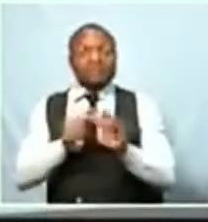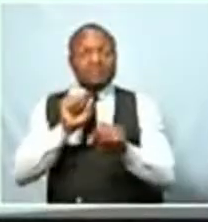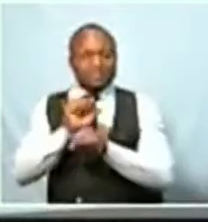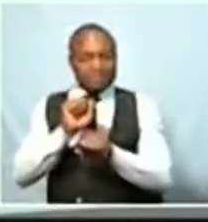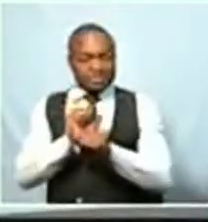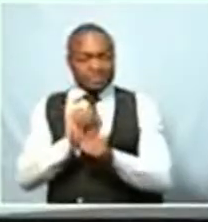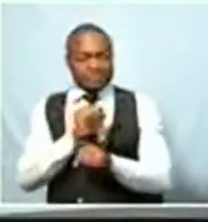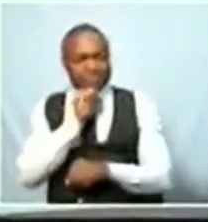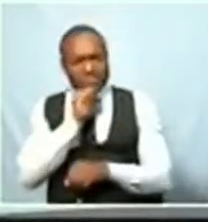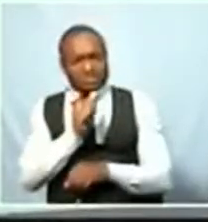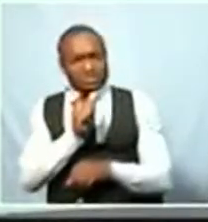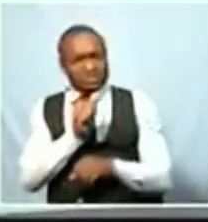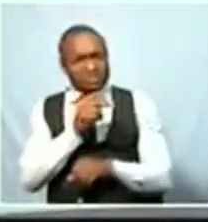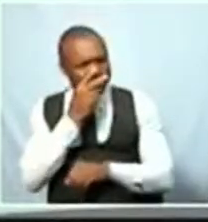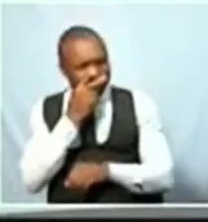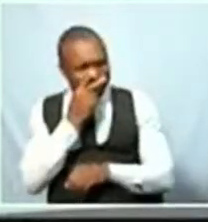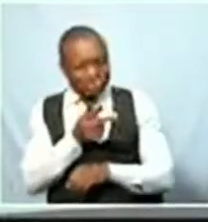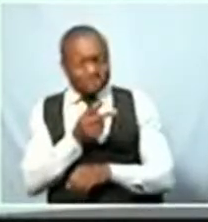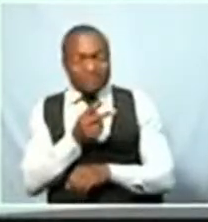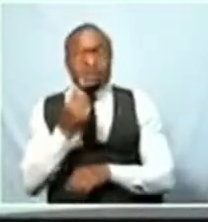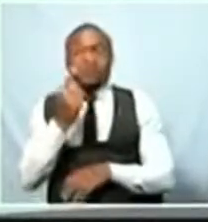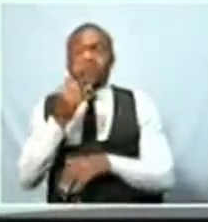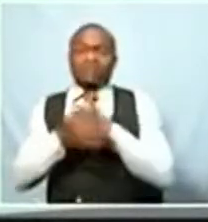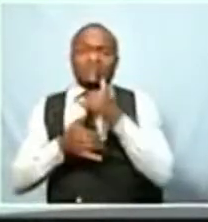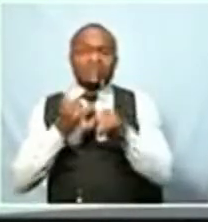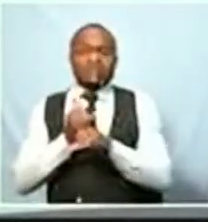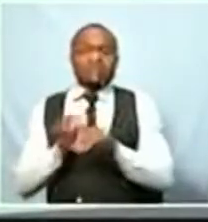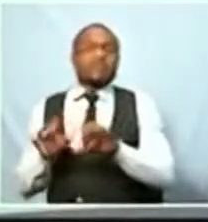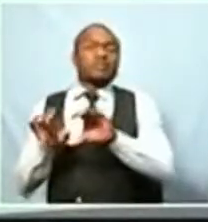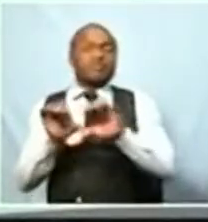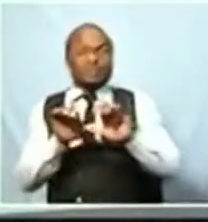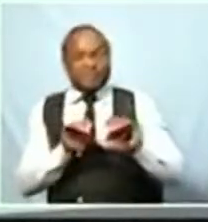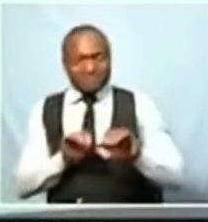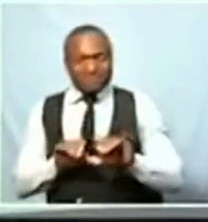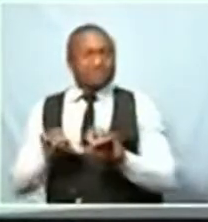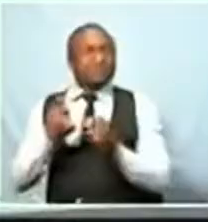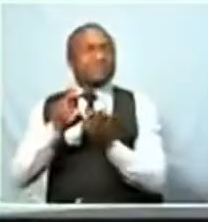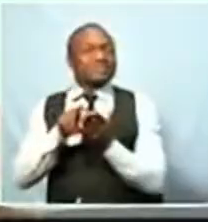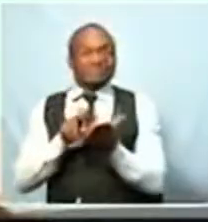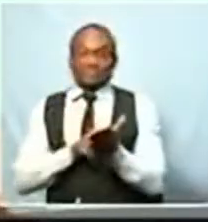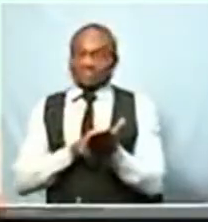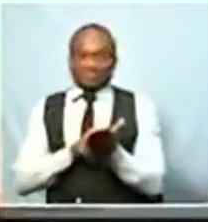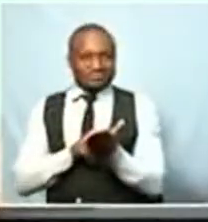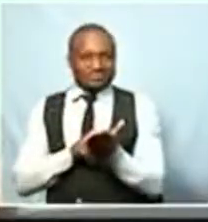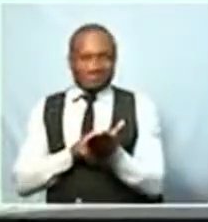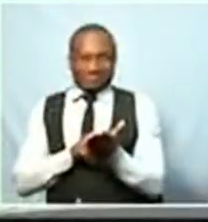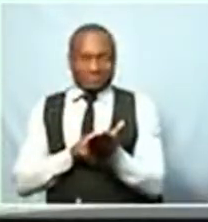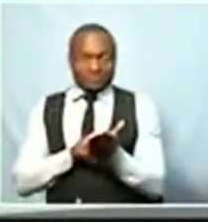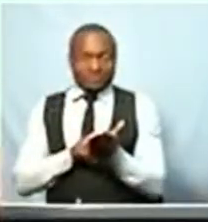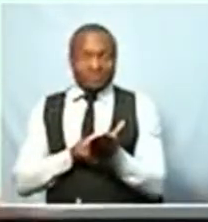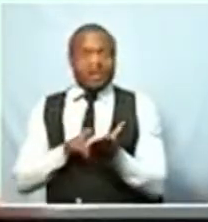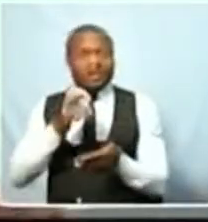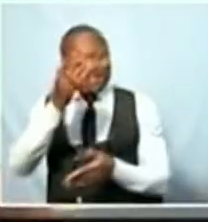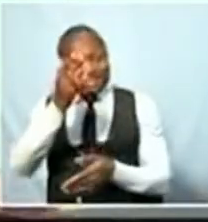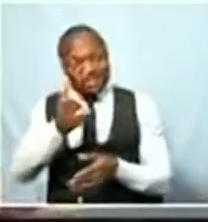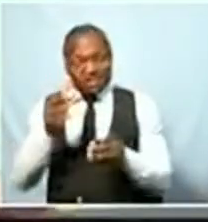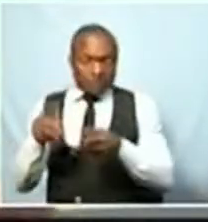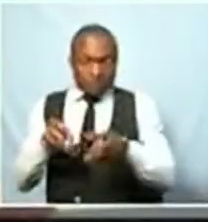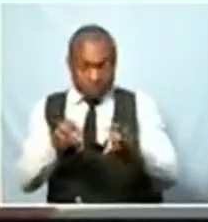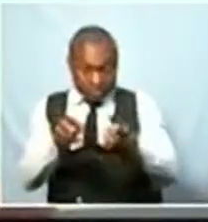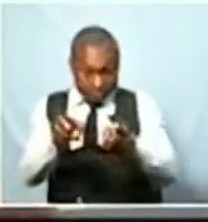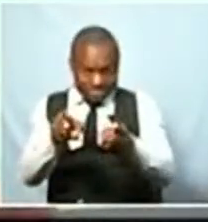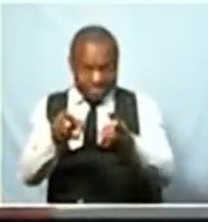don't foresee us taking 1 year to do these regulations. It's there are already models which are in